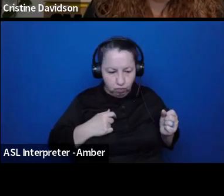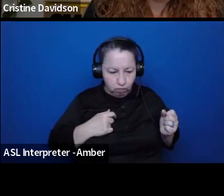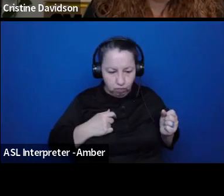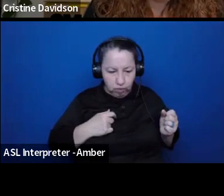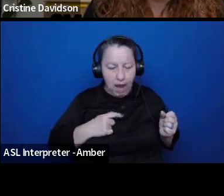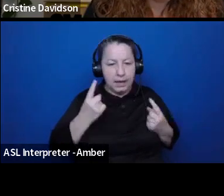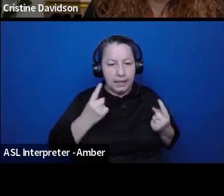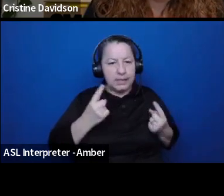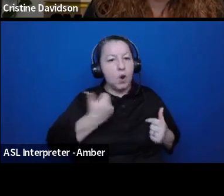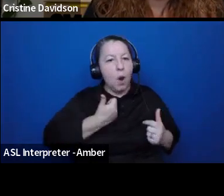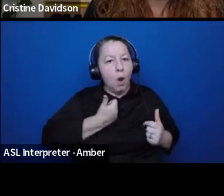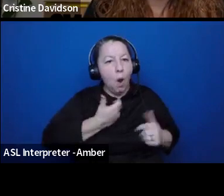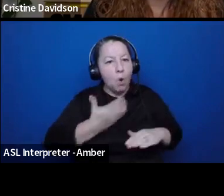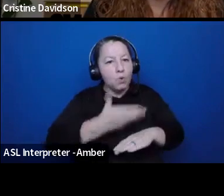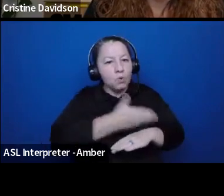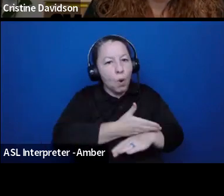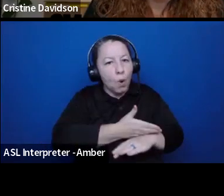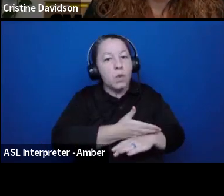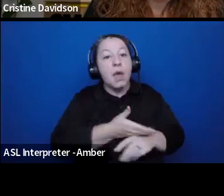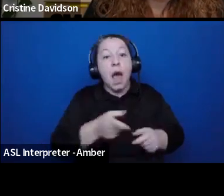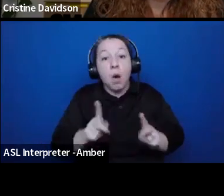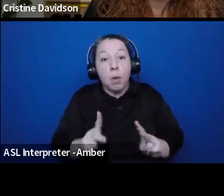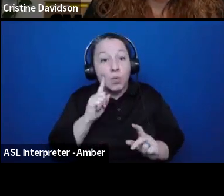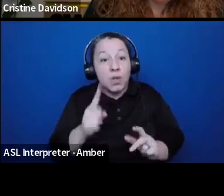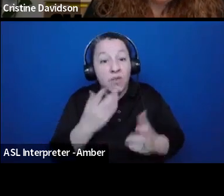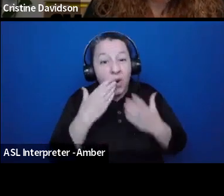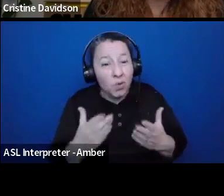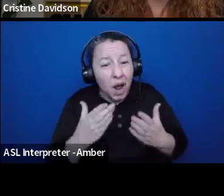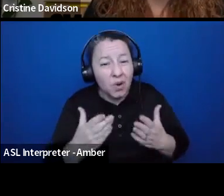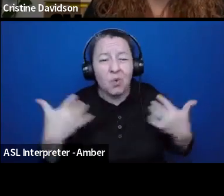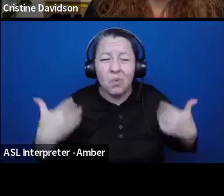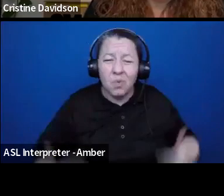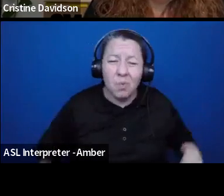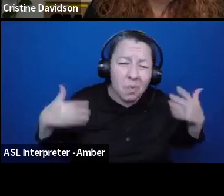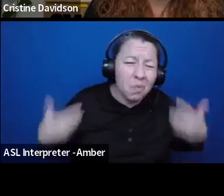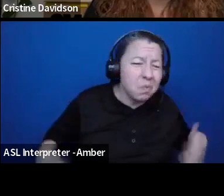for gratitude. I'm like, housing is such a privilege,